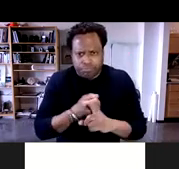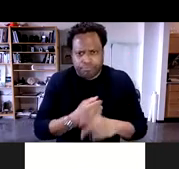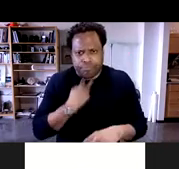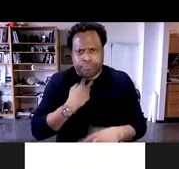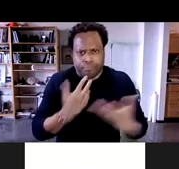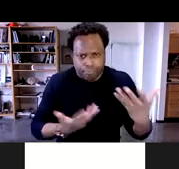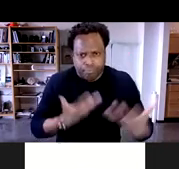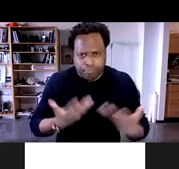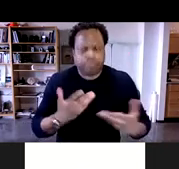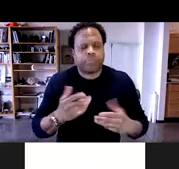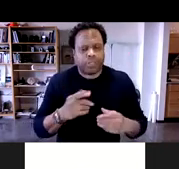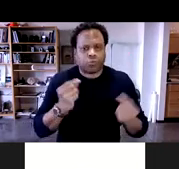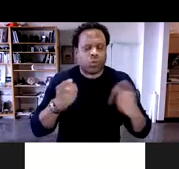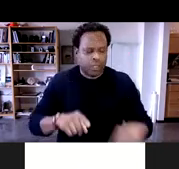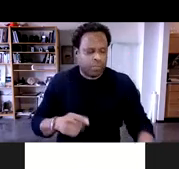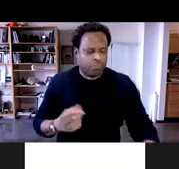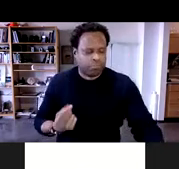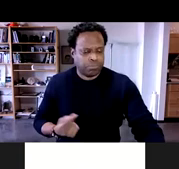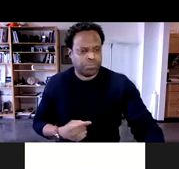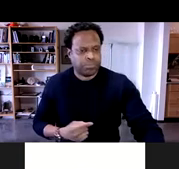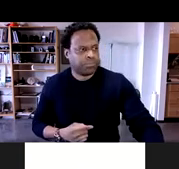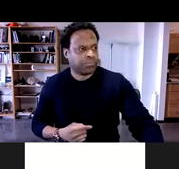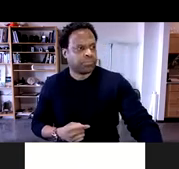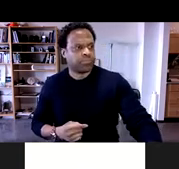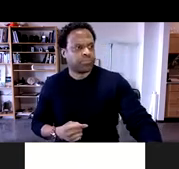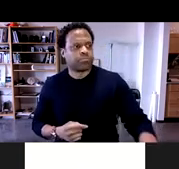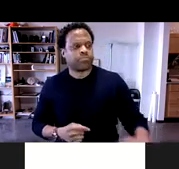as much as you can